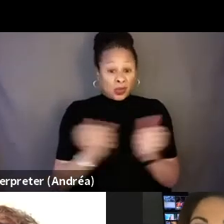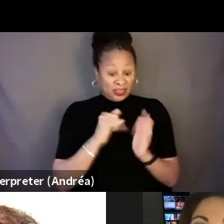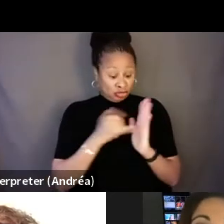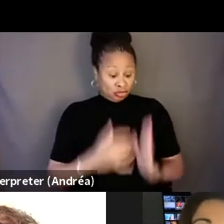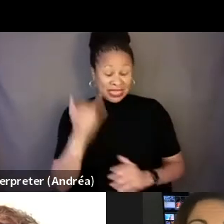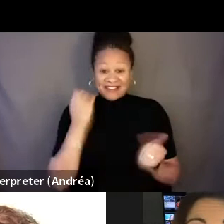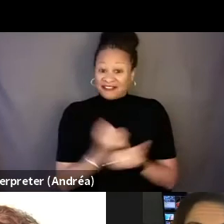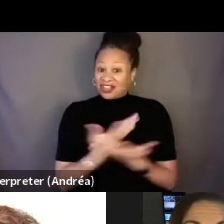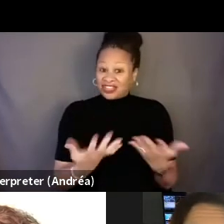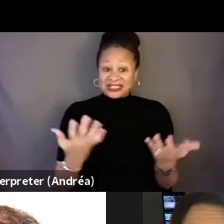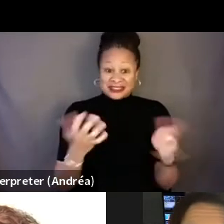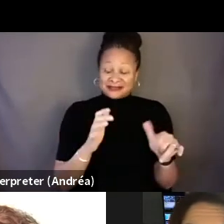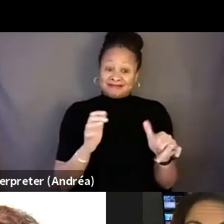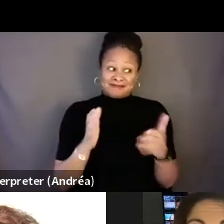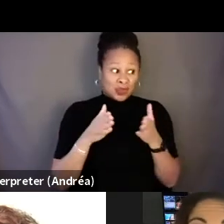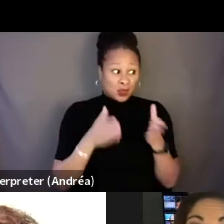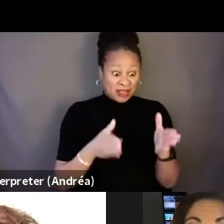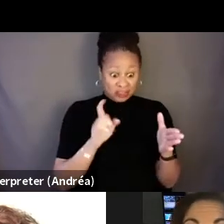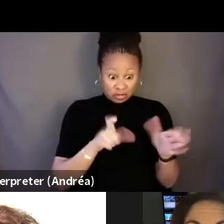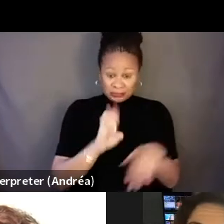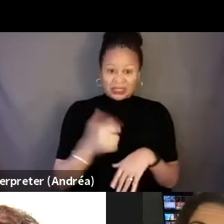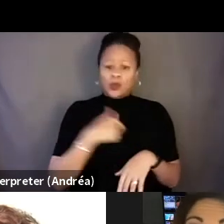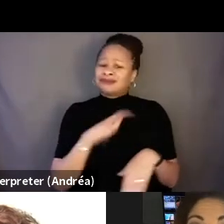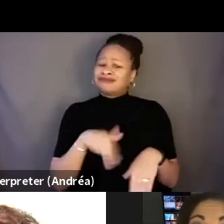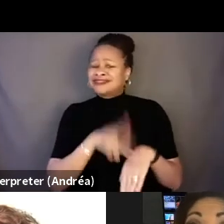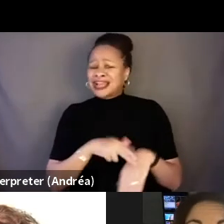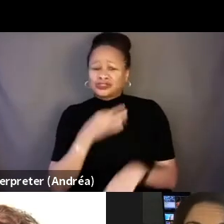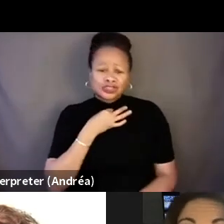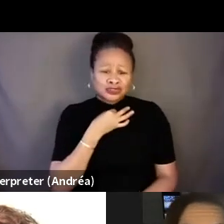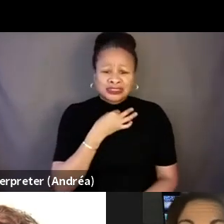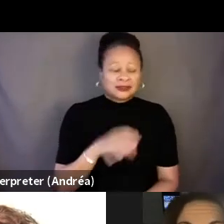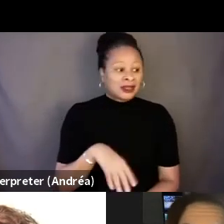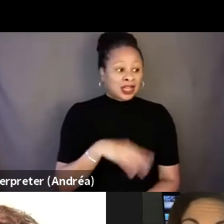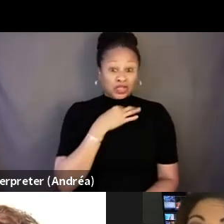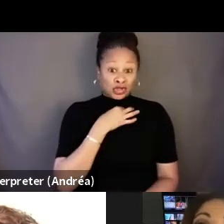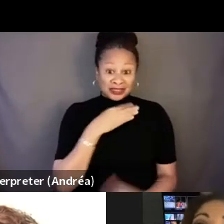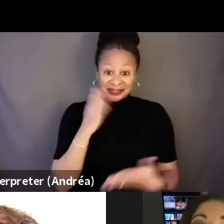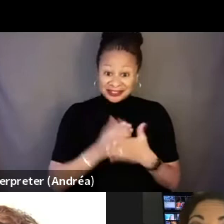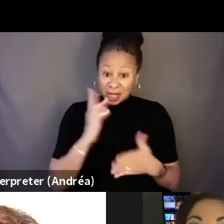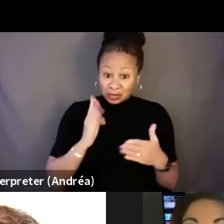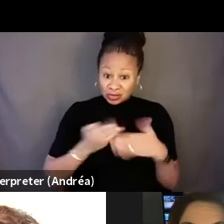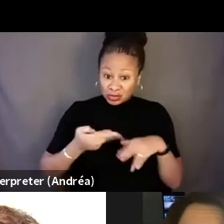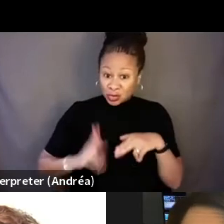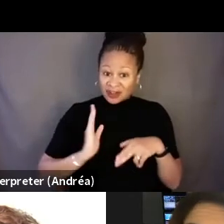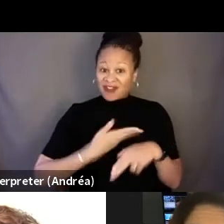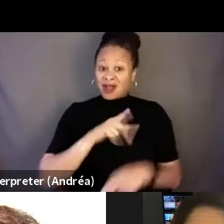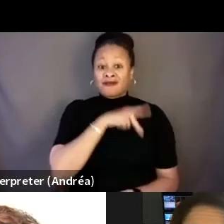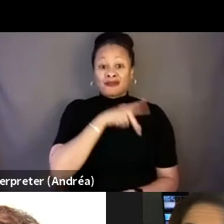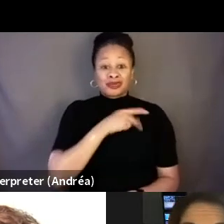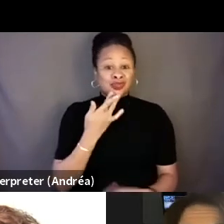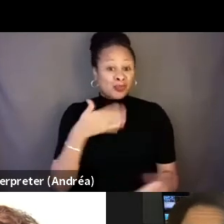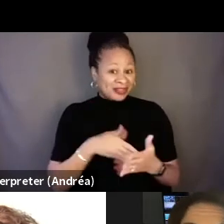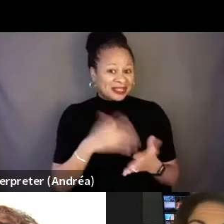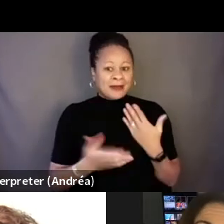that we are naturally curious people, and our curiosity should not stop short of our personal biases